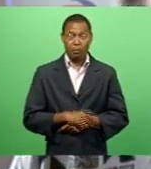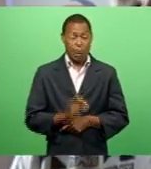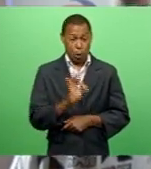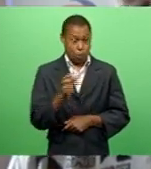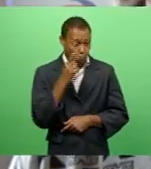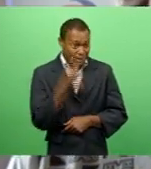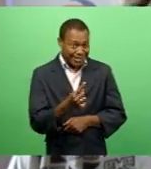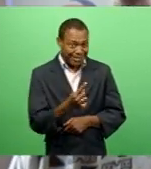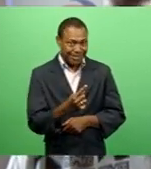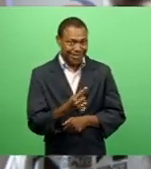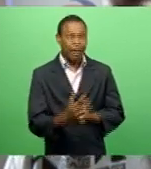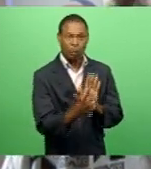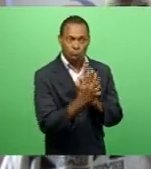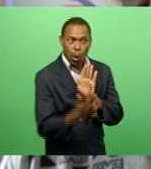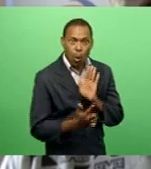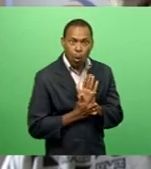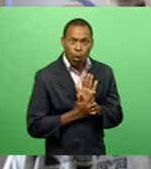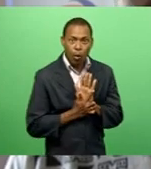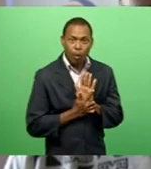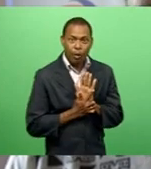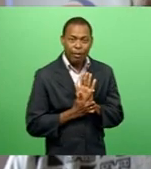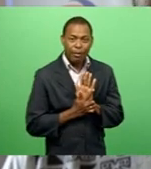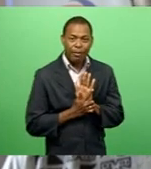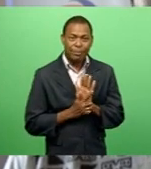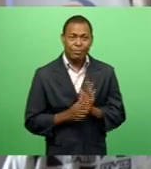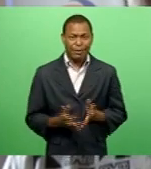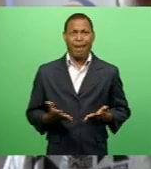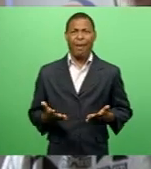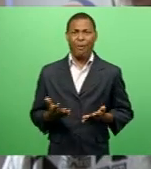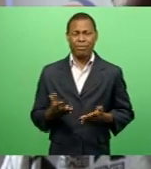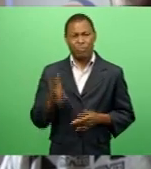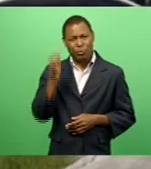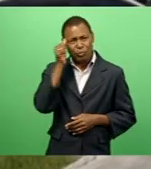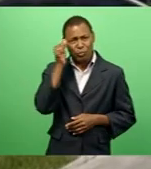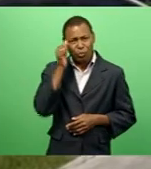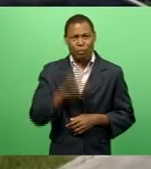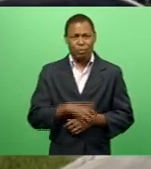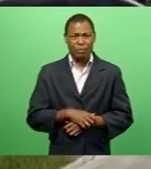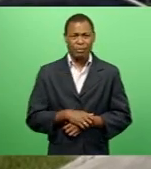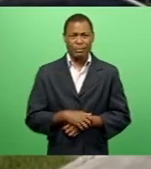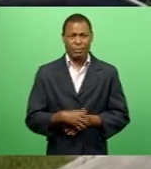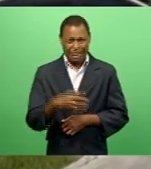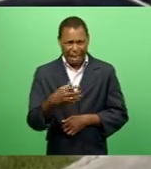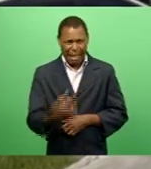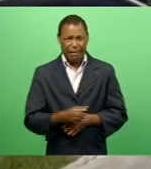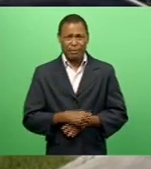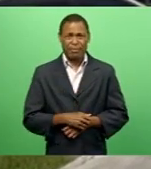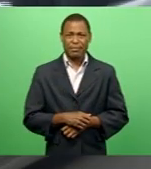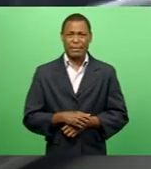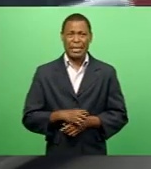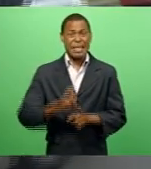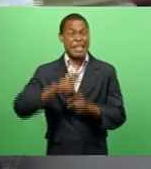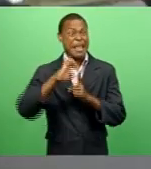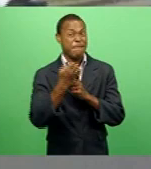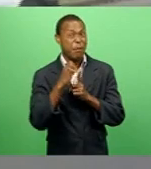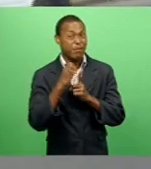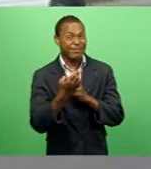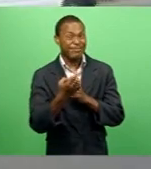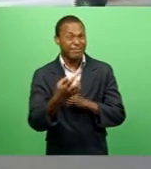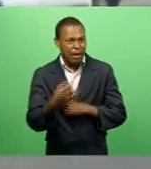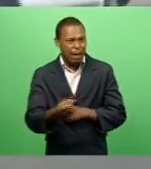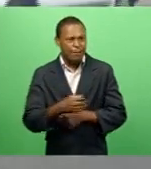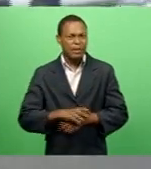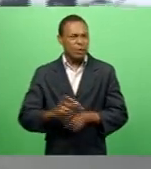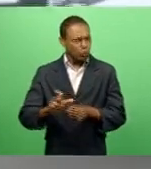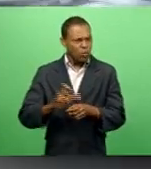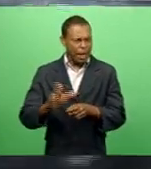implications of it, and they just think of themselves. But they don't realize what impact they're creating and what kind of environment they may be creating for